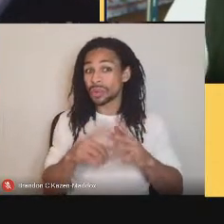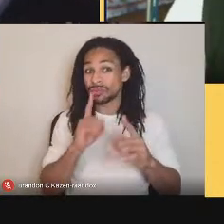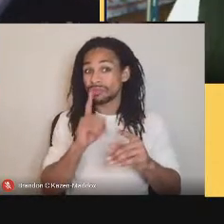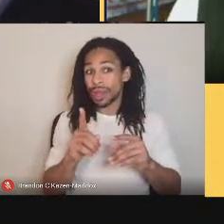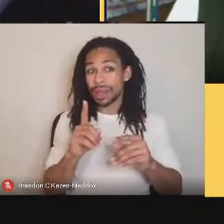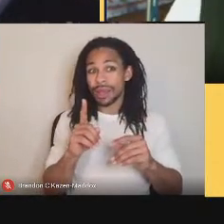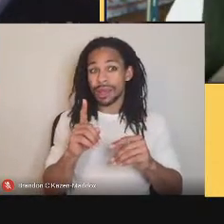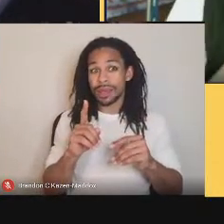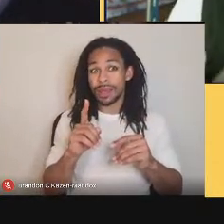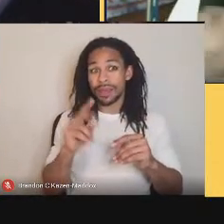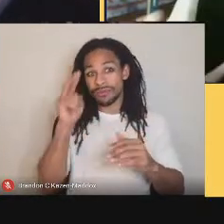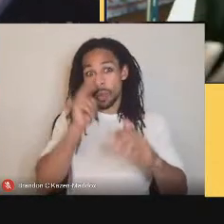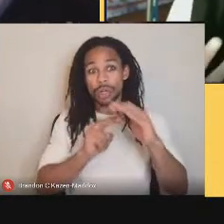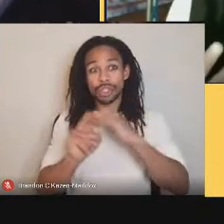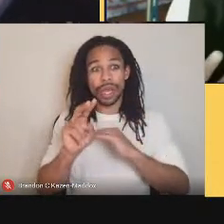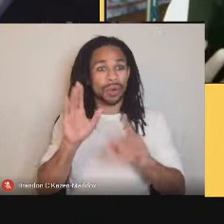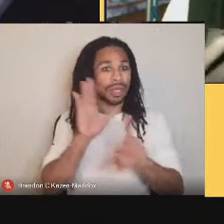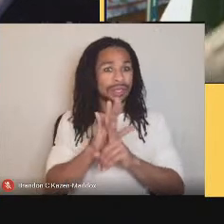his headaches and